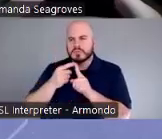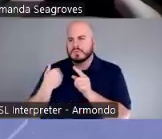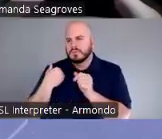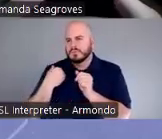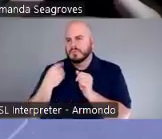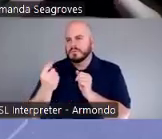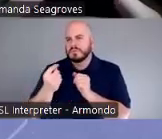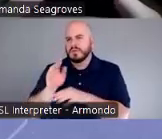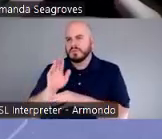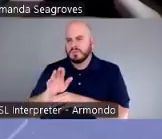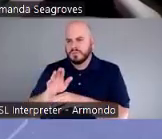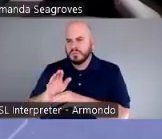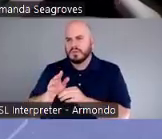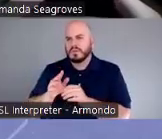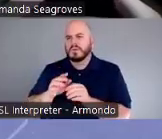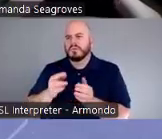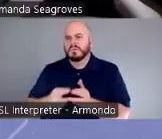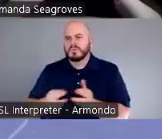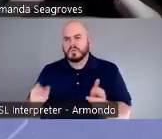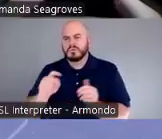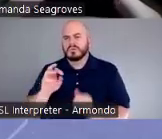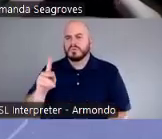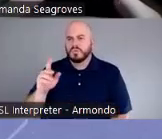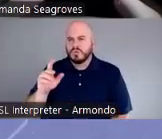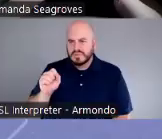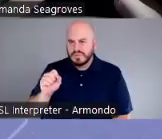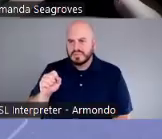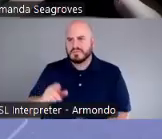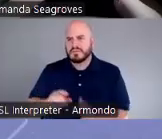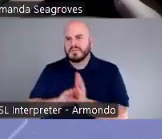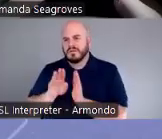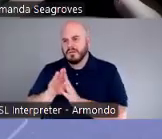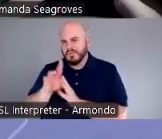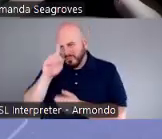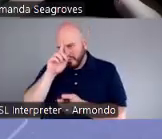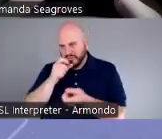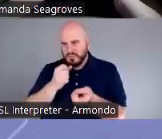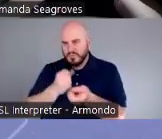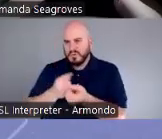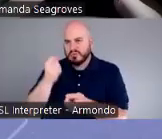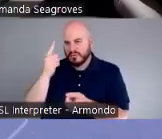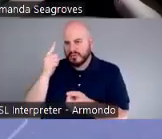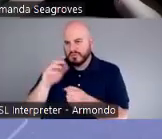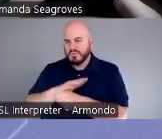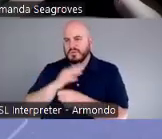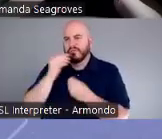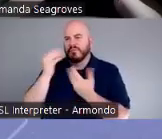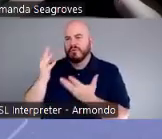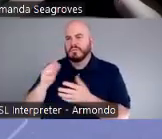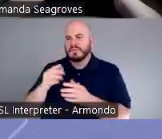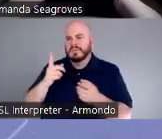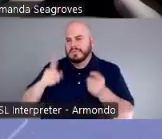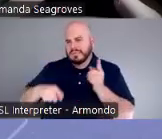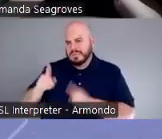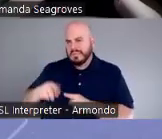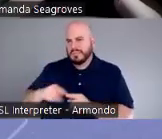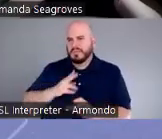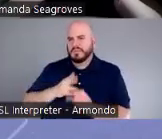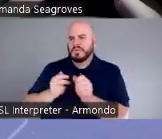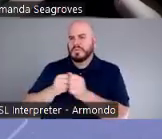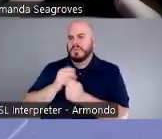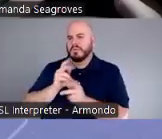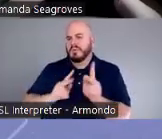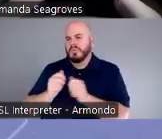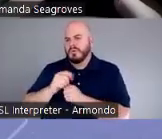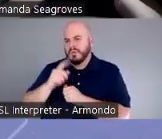understanding and fully informed consent and participation of people with cognitive issues in research. Has the team encountered any of these resources and used them? That was a painful